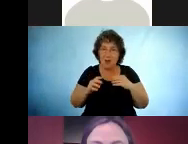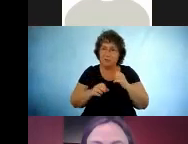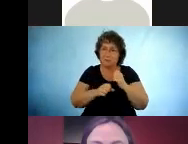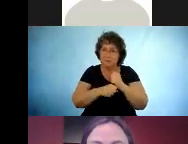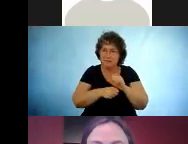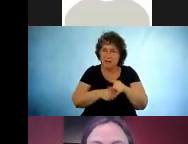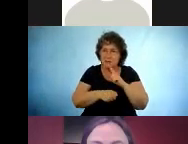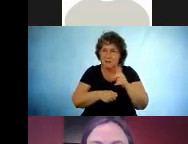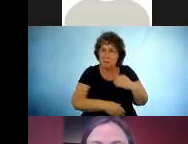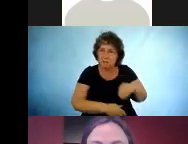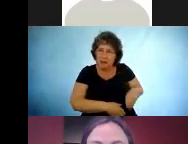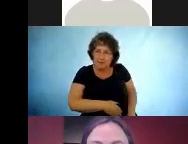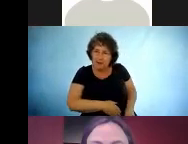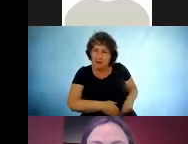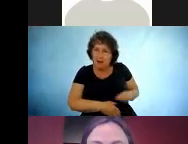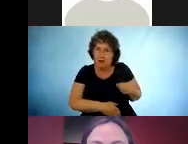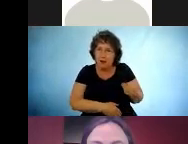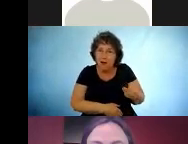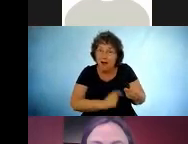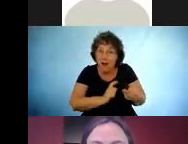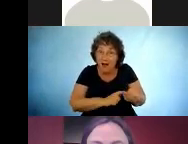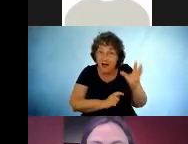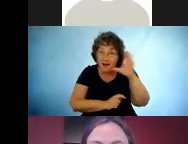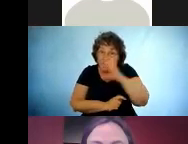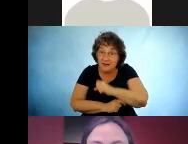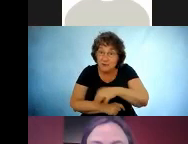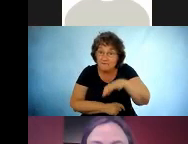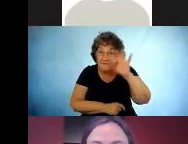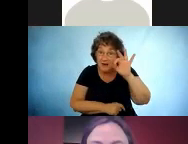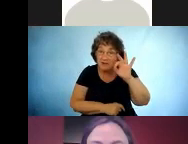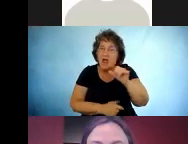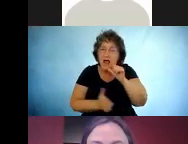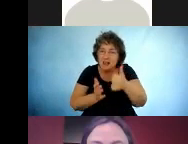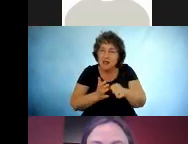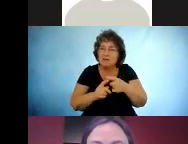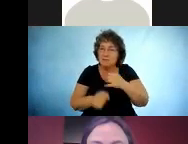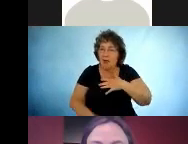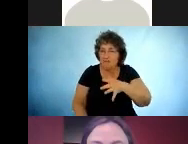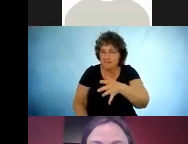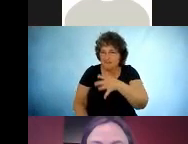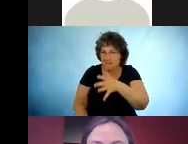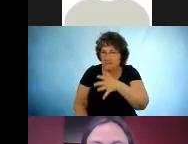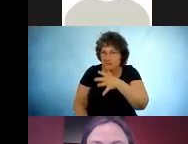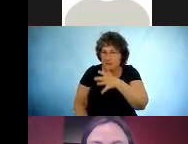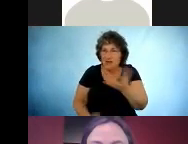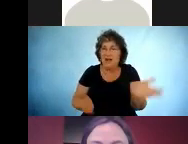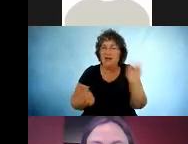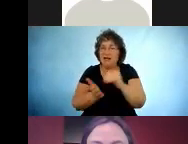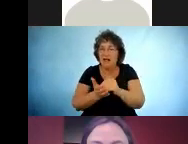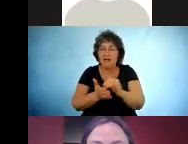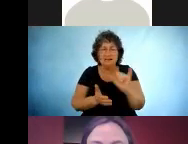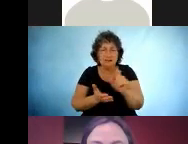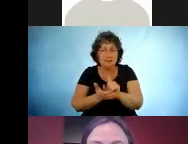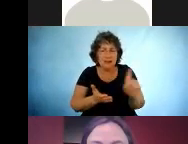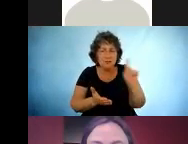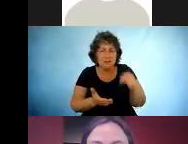and guess what I found? It was a note from my mother. Again, like last week, a reminder things don't